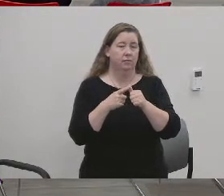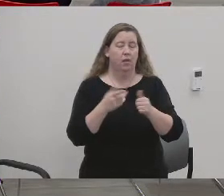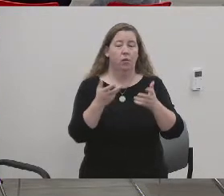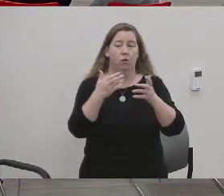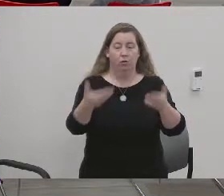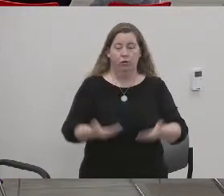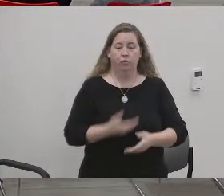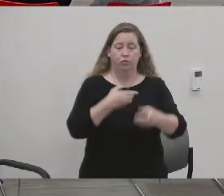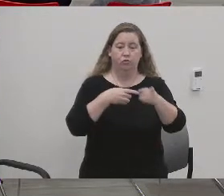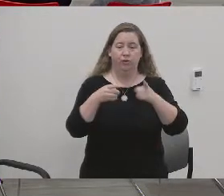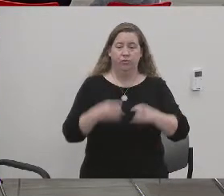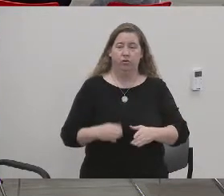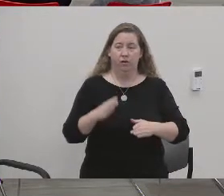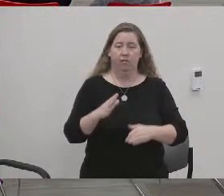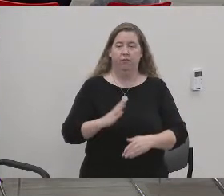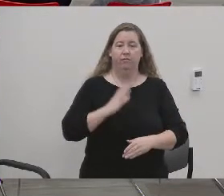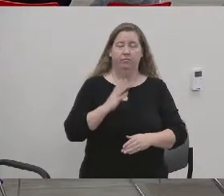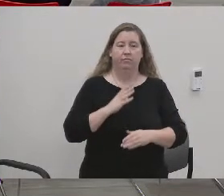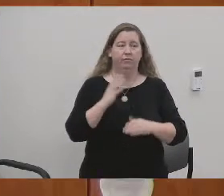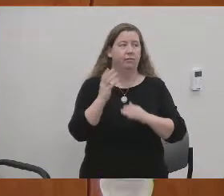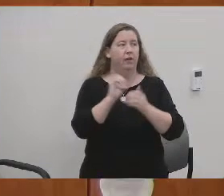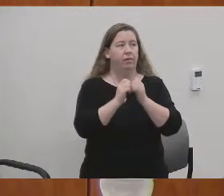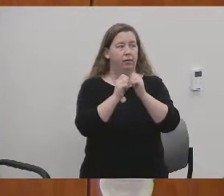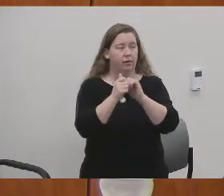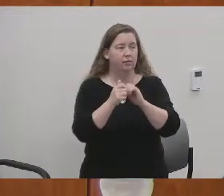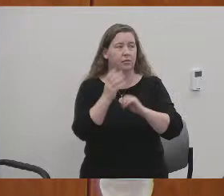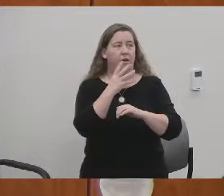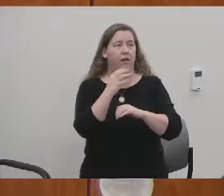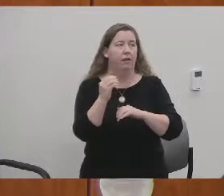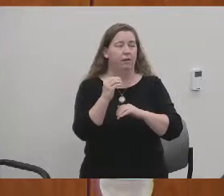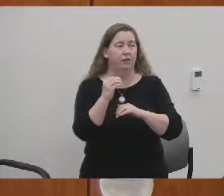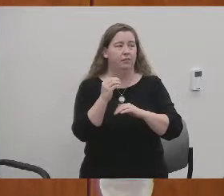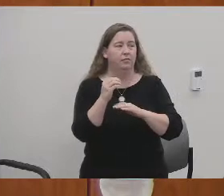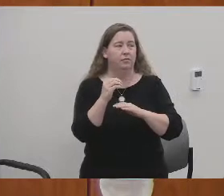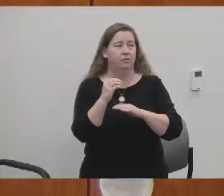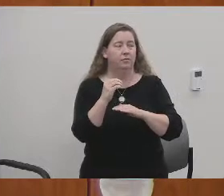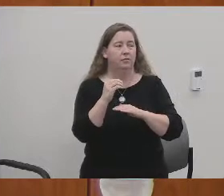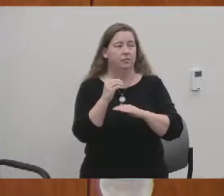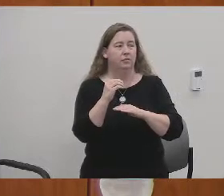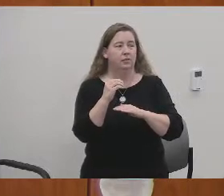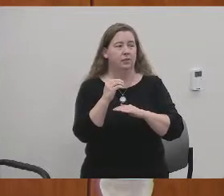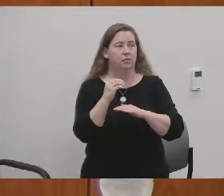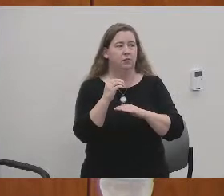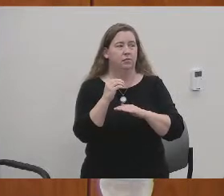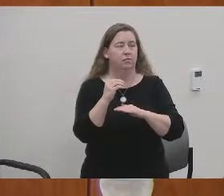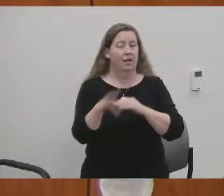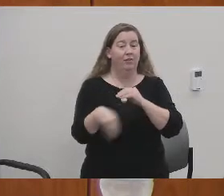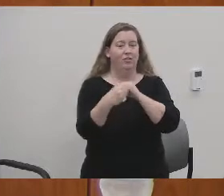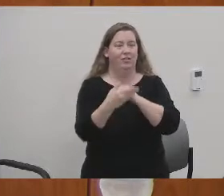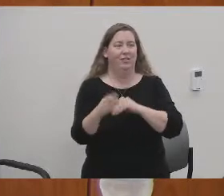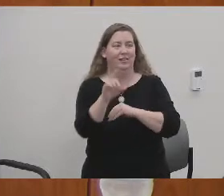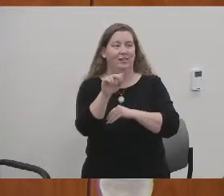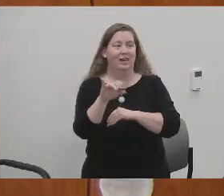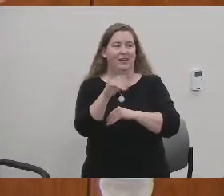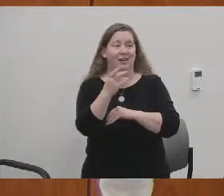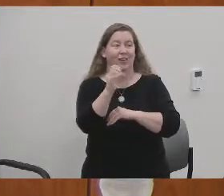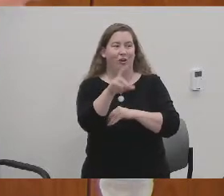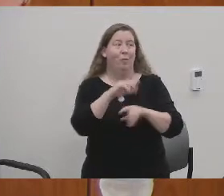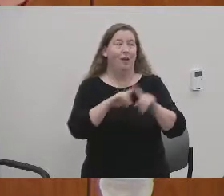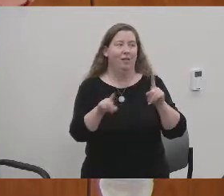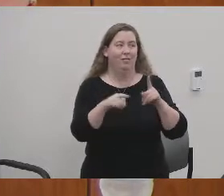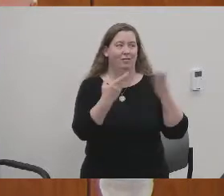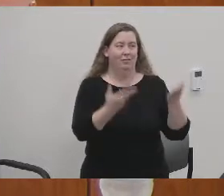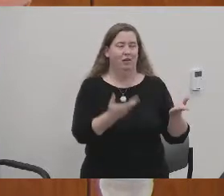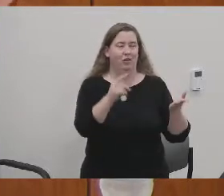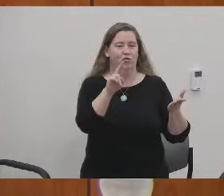introduce our Director of Fine Arts Athletics and Director of Fine Arts and Extracurriculars, Dan Yeager, but